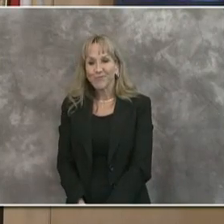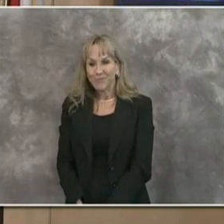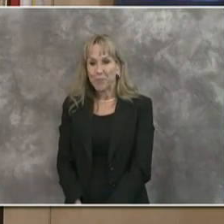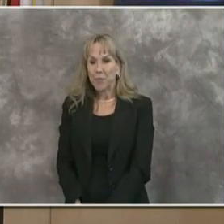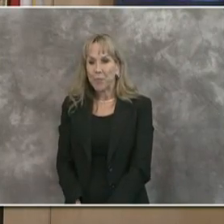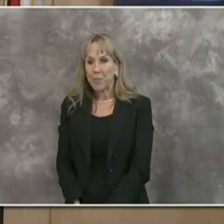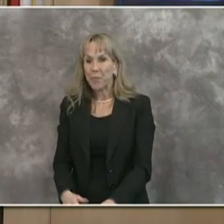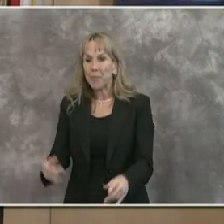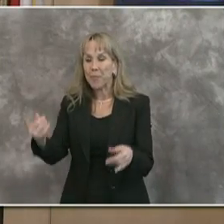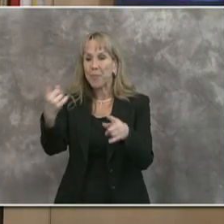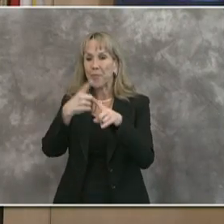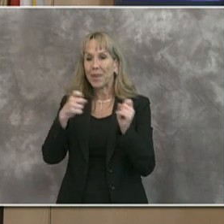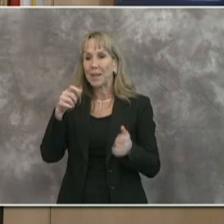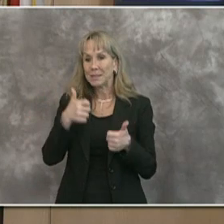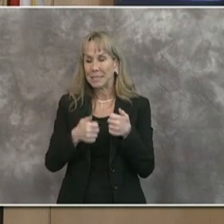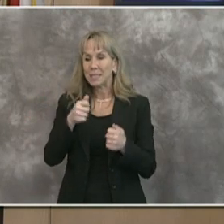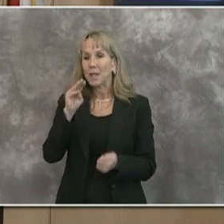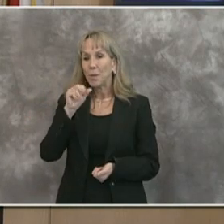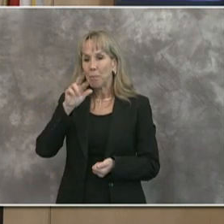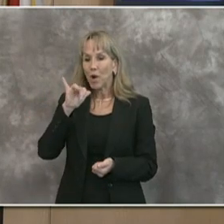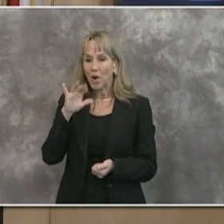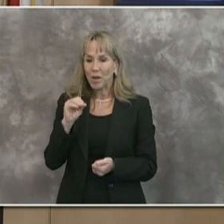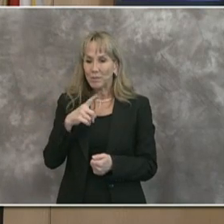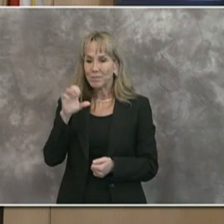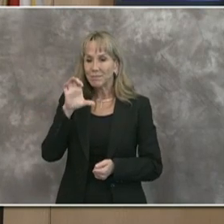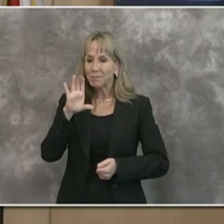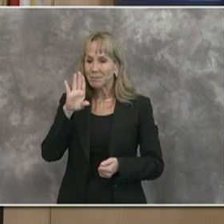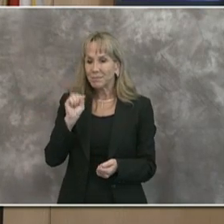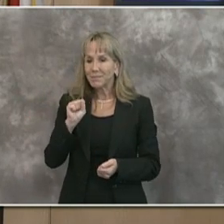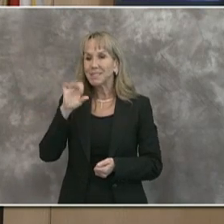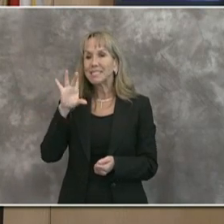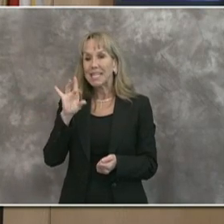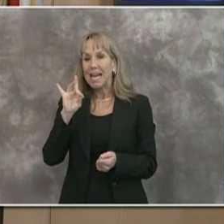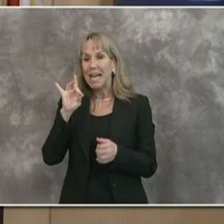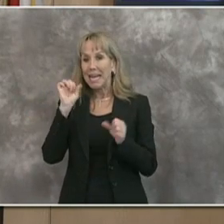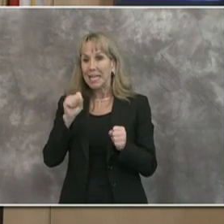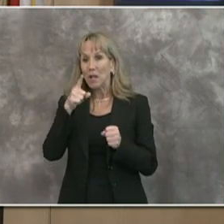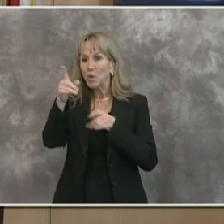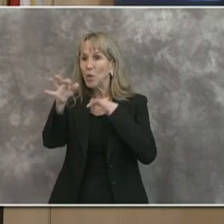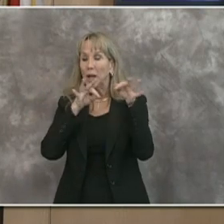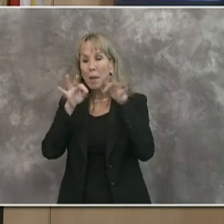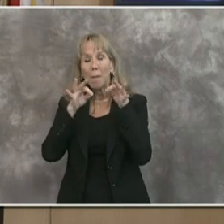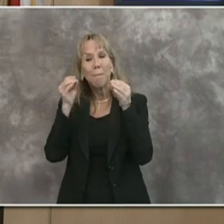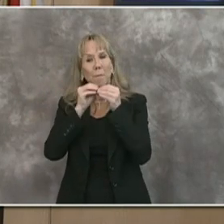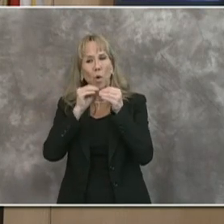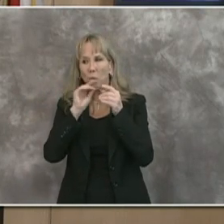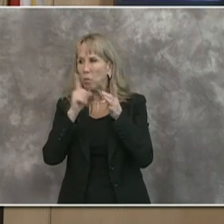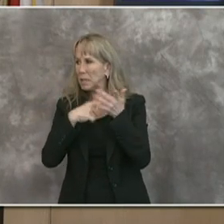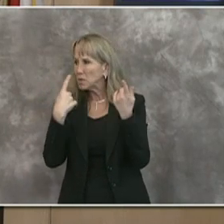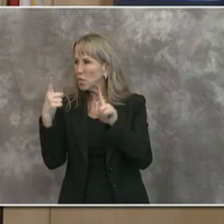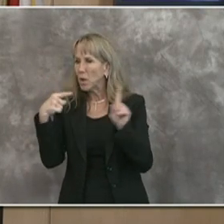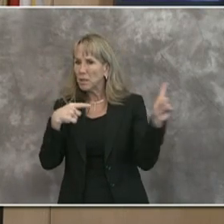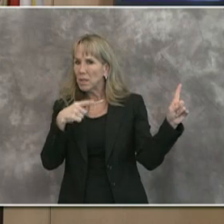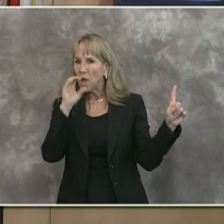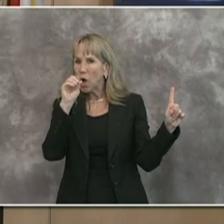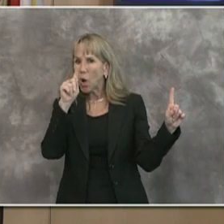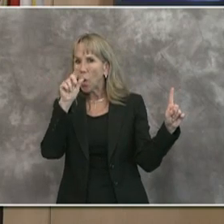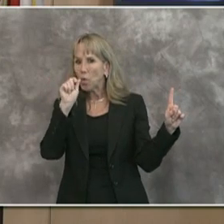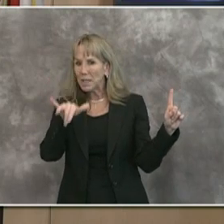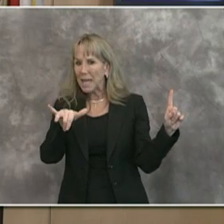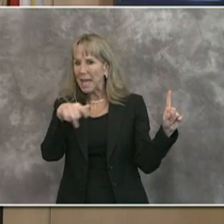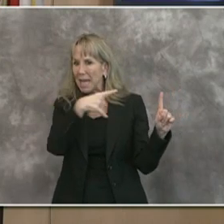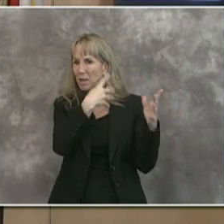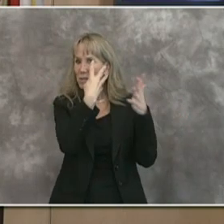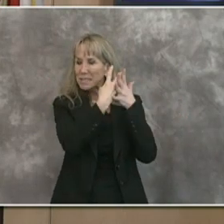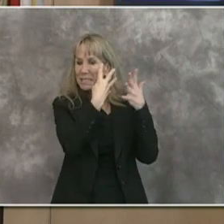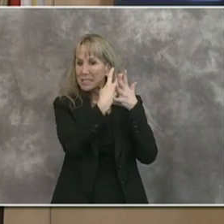CBS 8. Can you please confirm any details of a COVID-19 related death at the Otay Mesa Detention Facility, and how